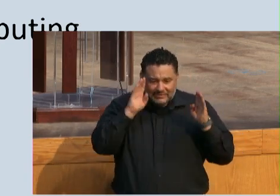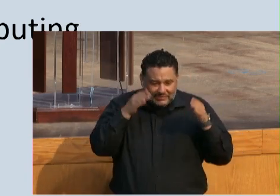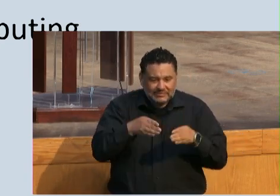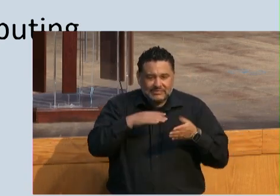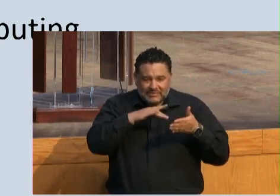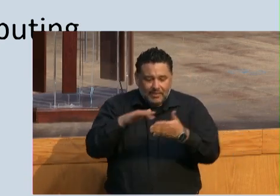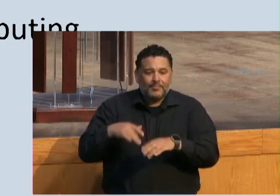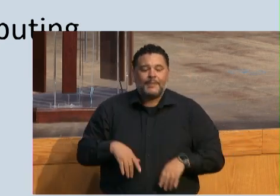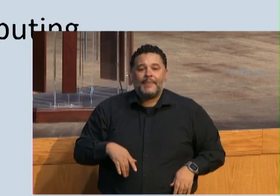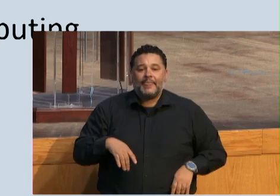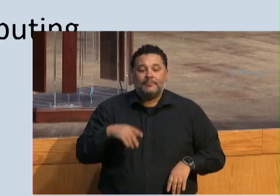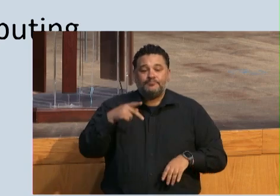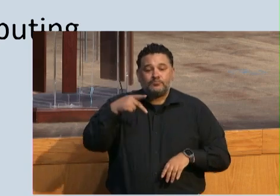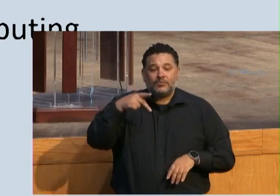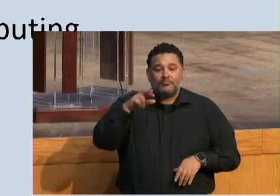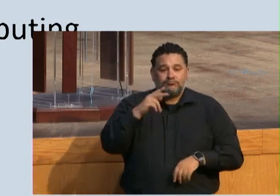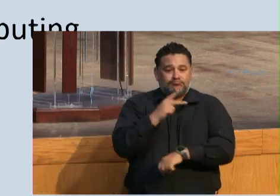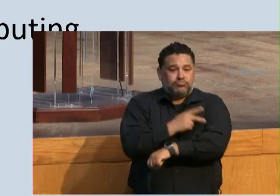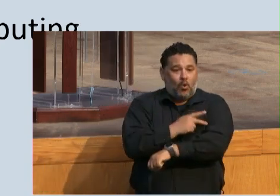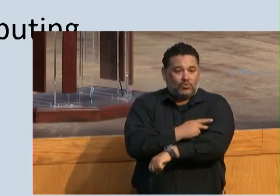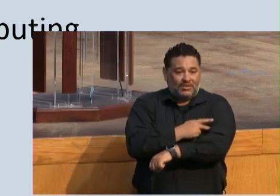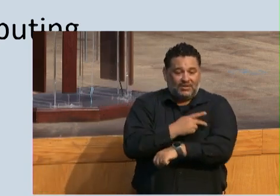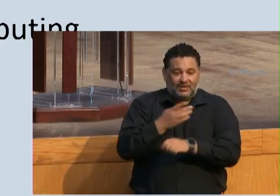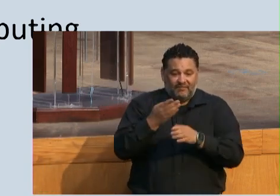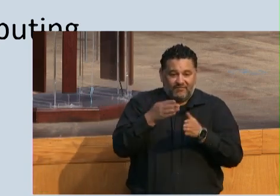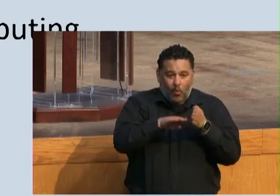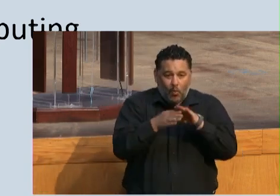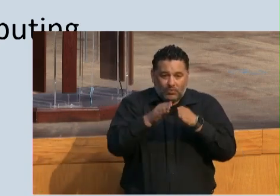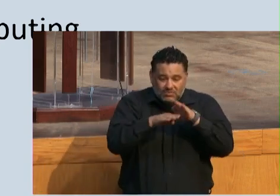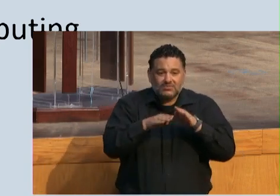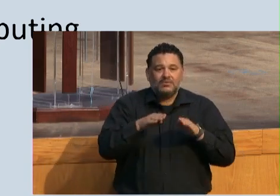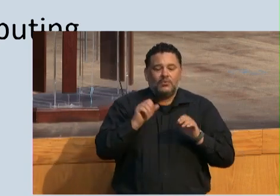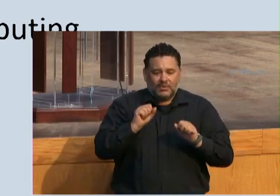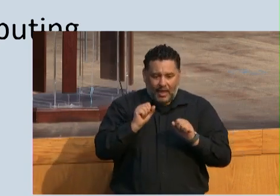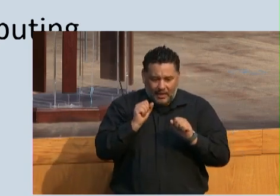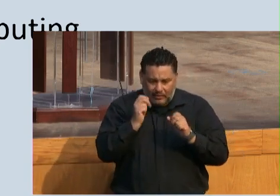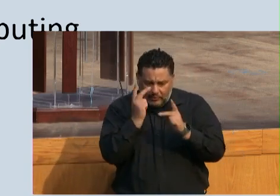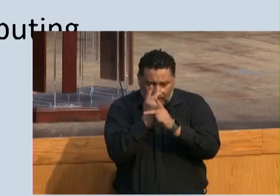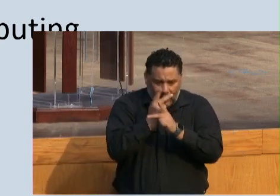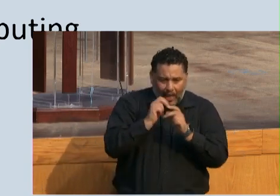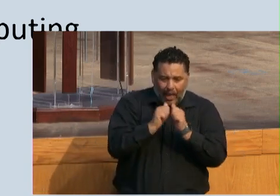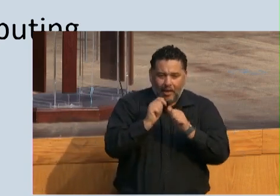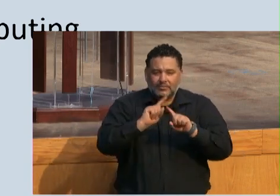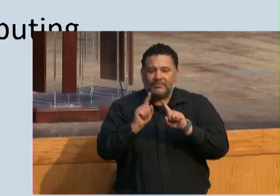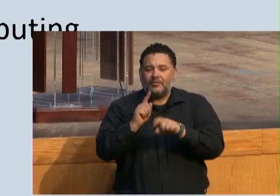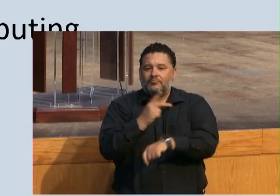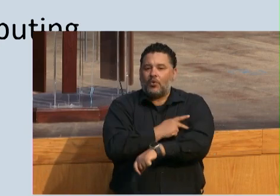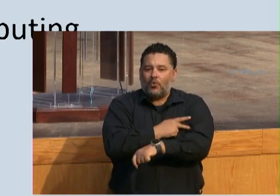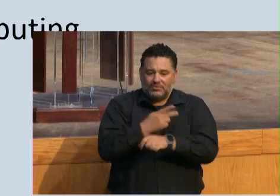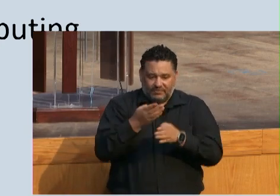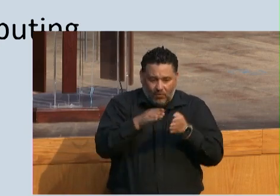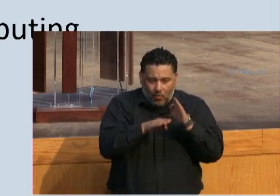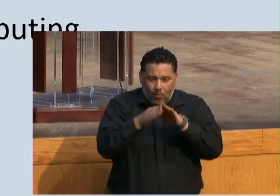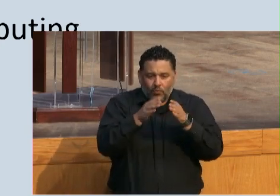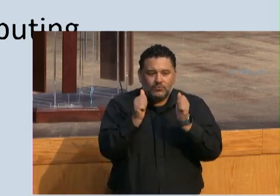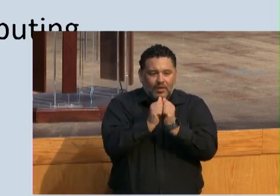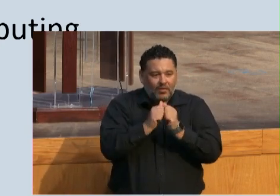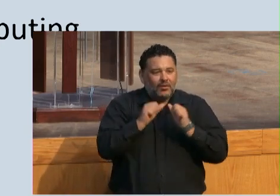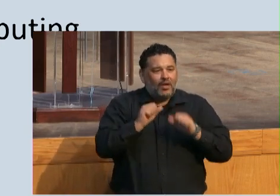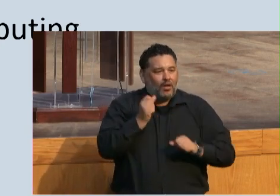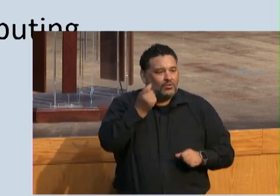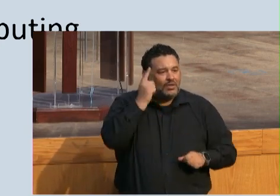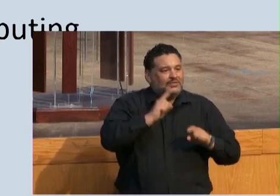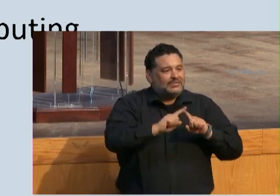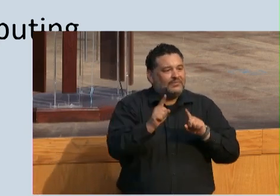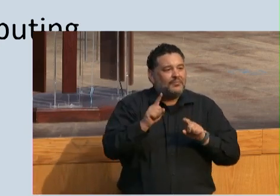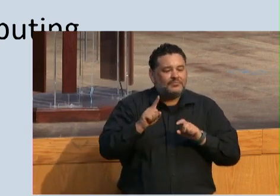folds, we can start to predict and generate how different proteins fold together so that we can understand different cell behaviors.